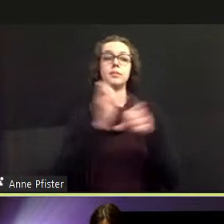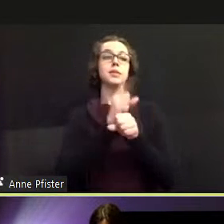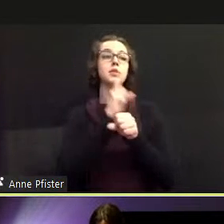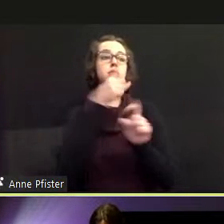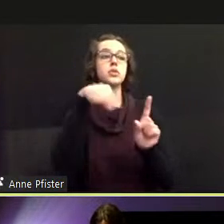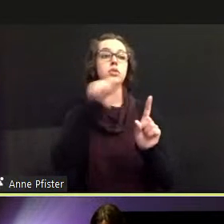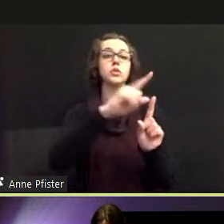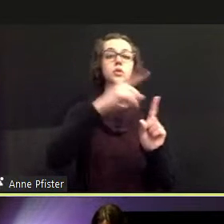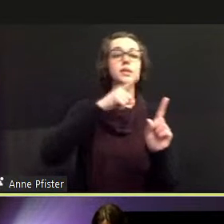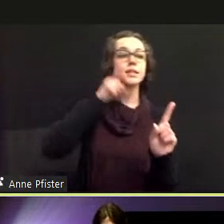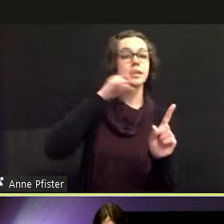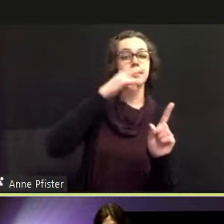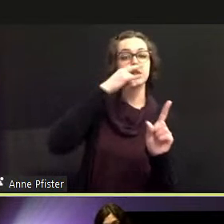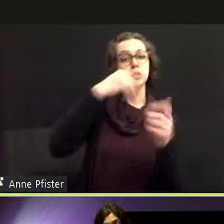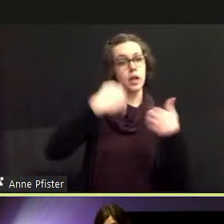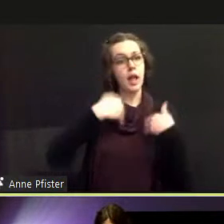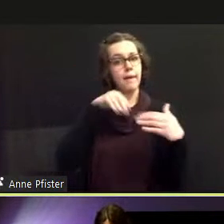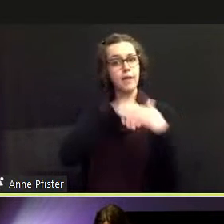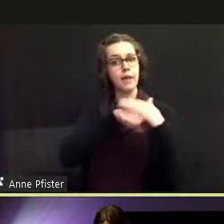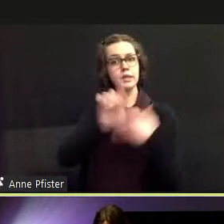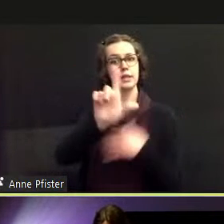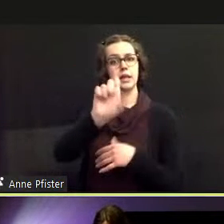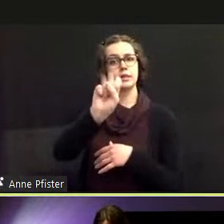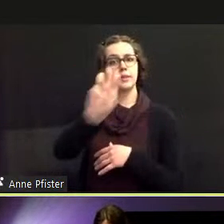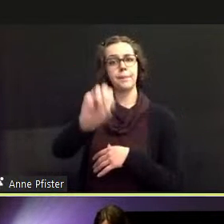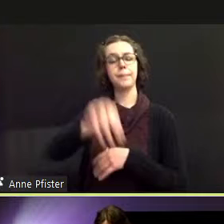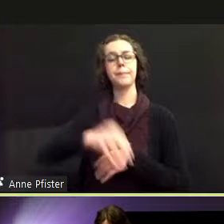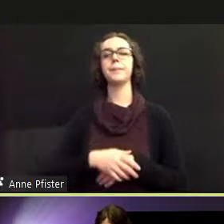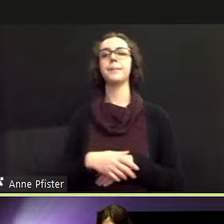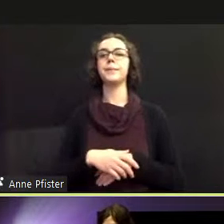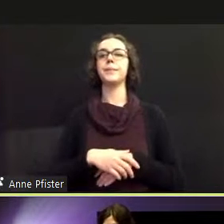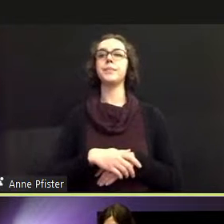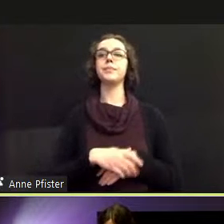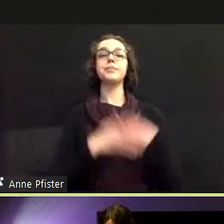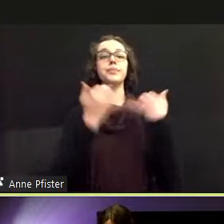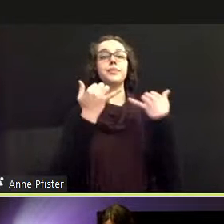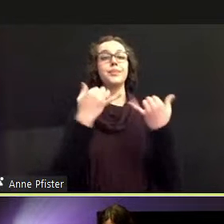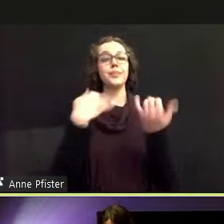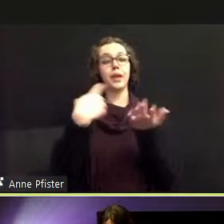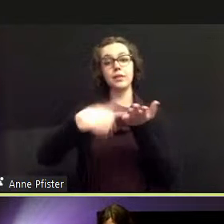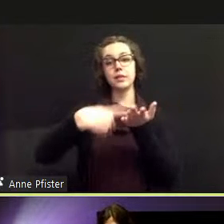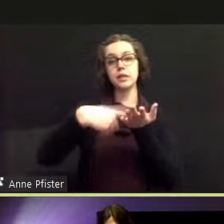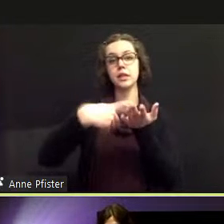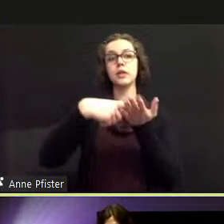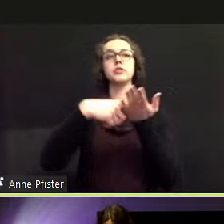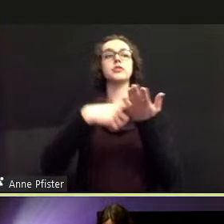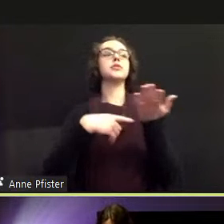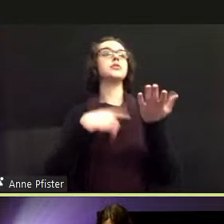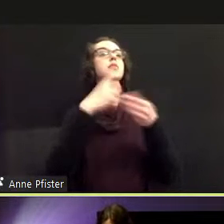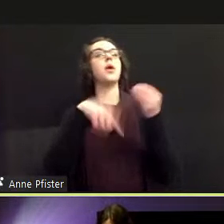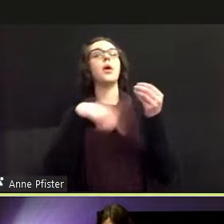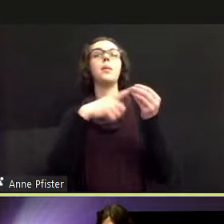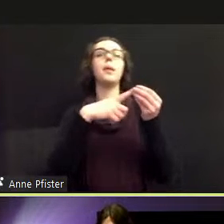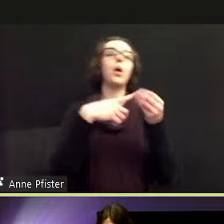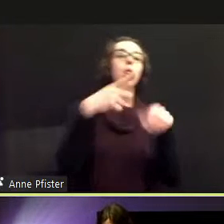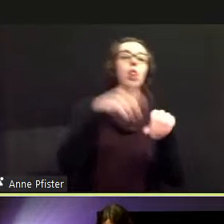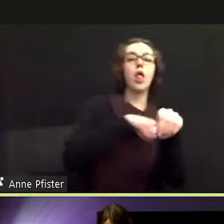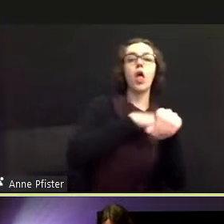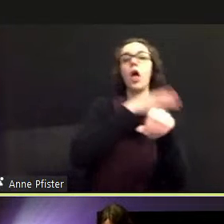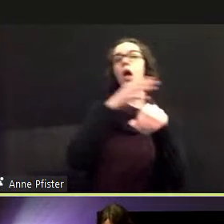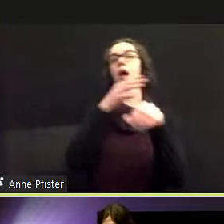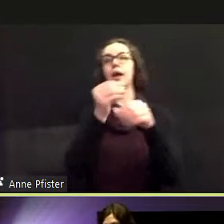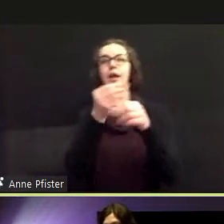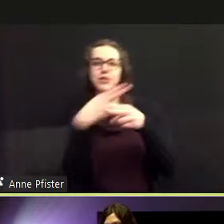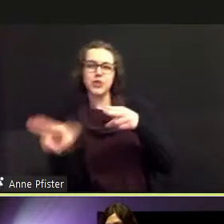to LSM. Today, in a discussion informed by a series of long and short-term ethnographic trips I've taken to